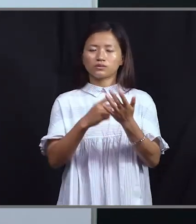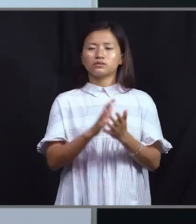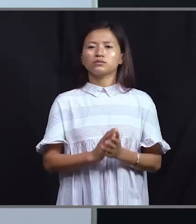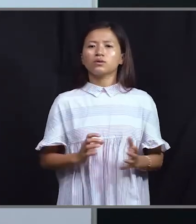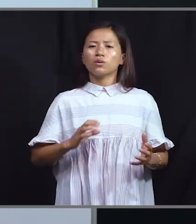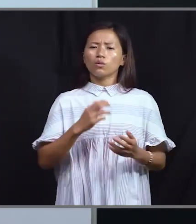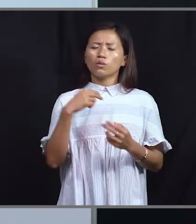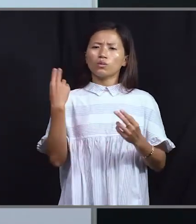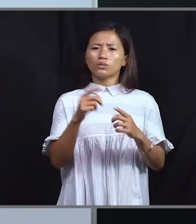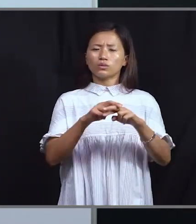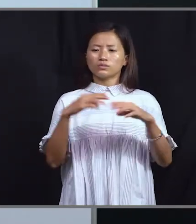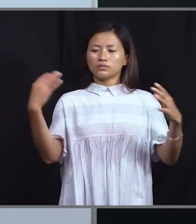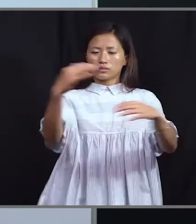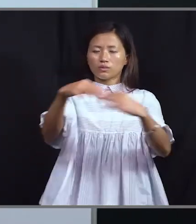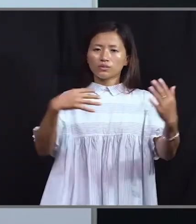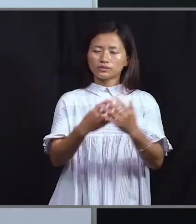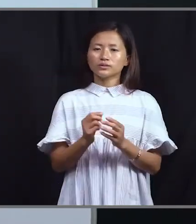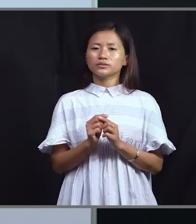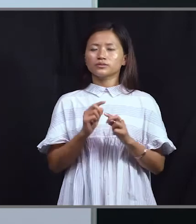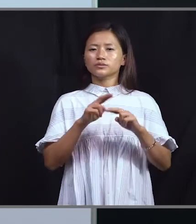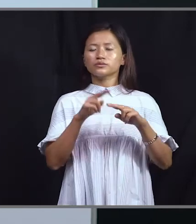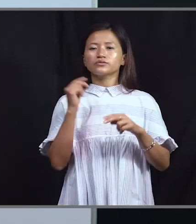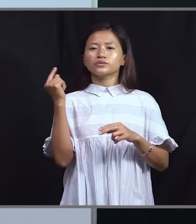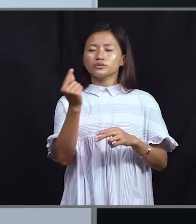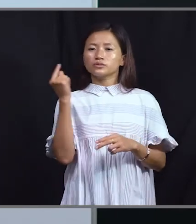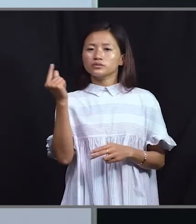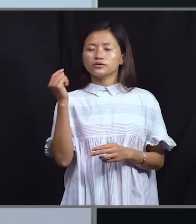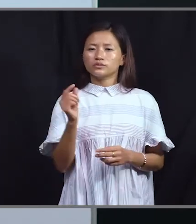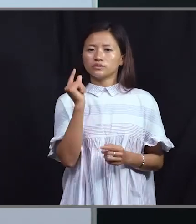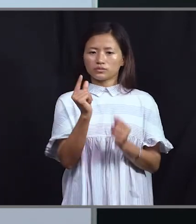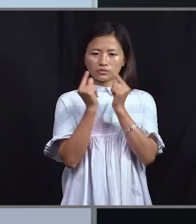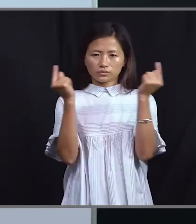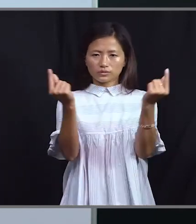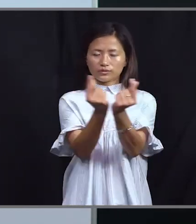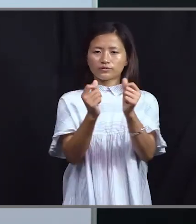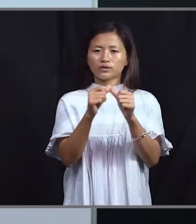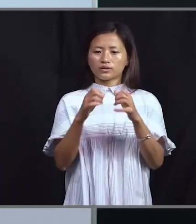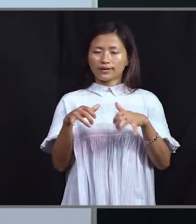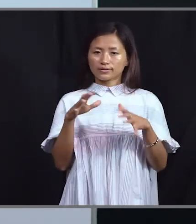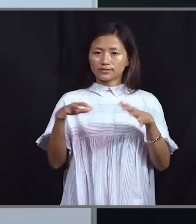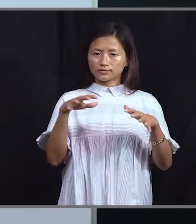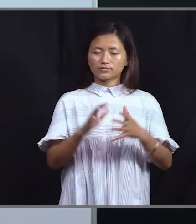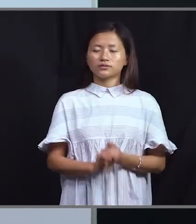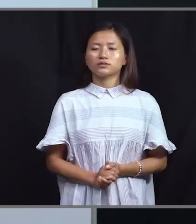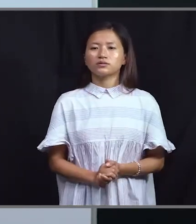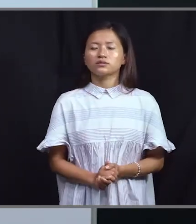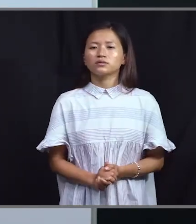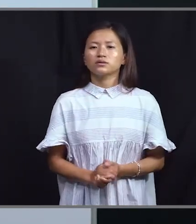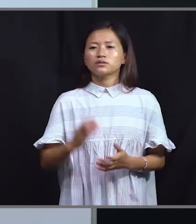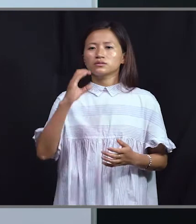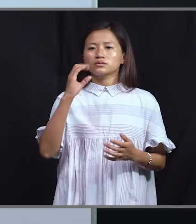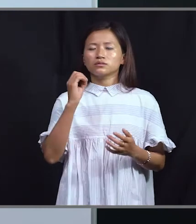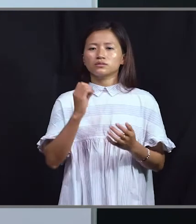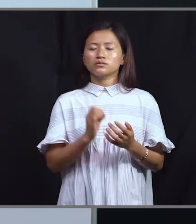integrates all the functions of management. Okay, so it works as an unity of action. It is a continuous process. So coordination is